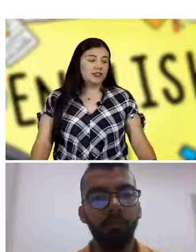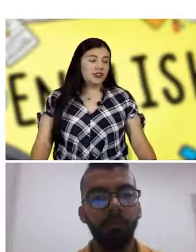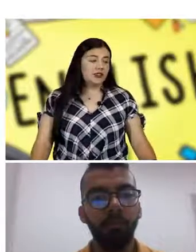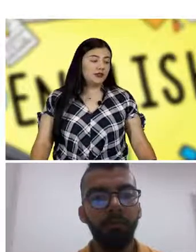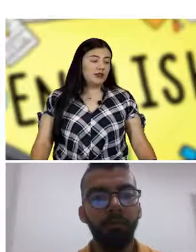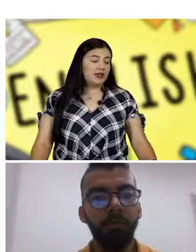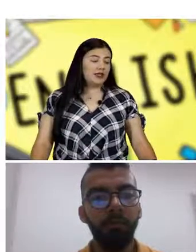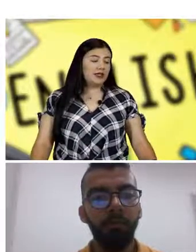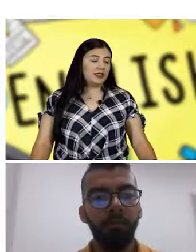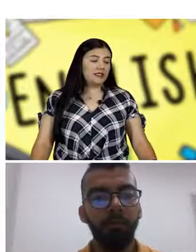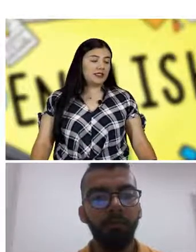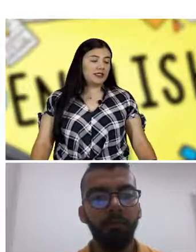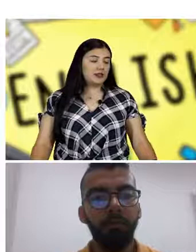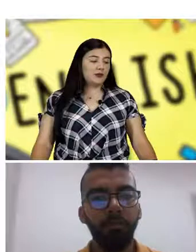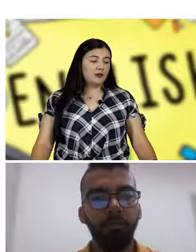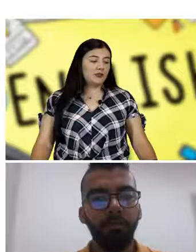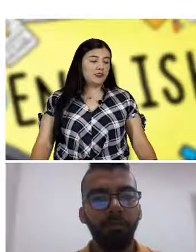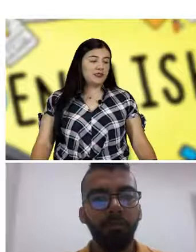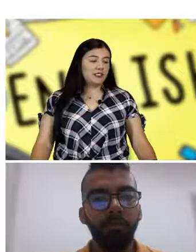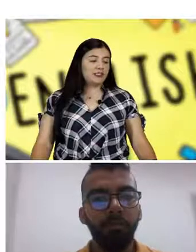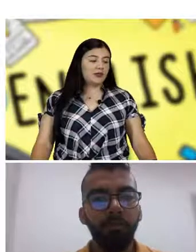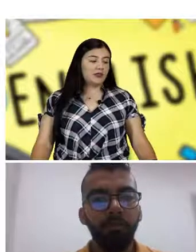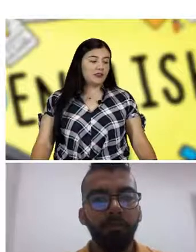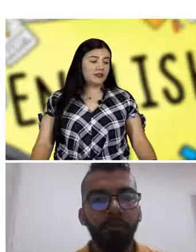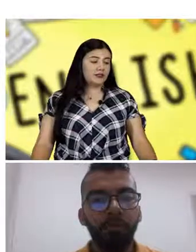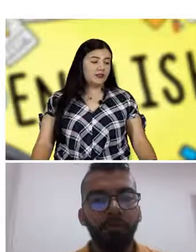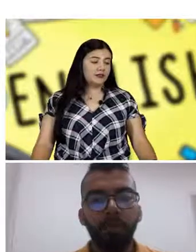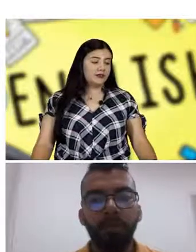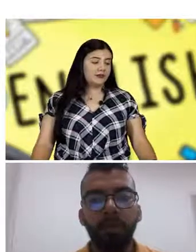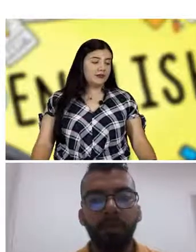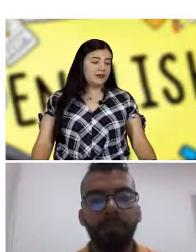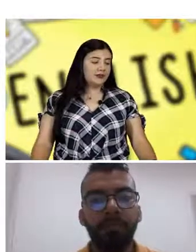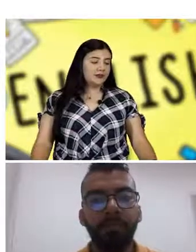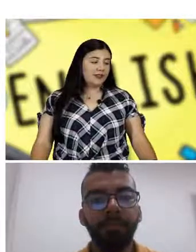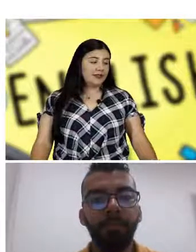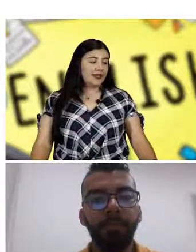Let's continue and let's see what's the next part.